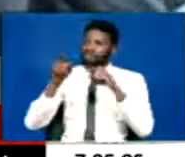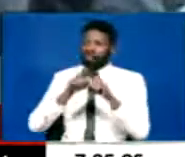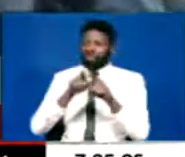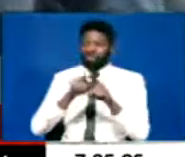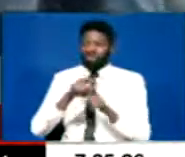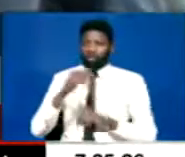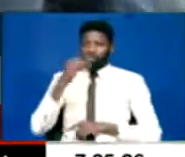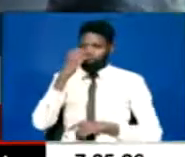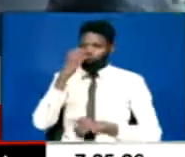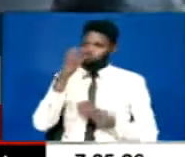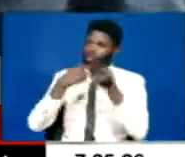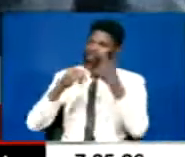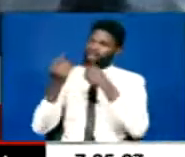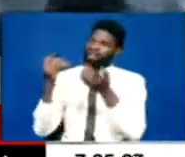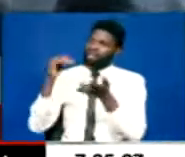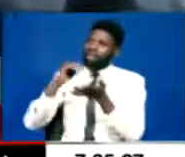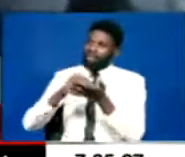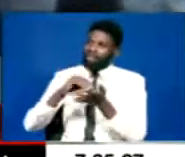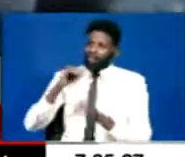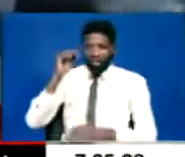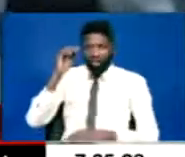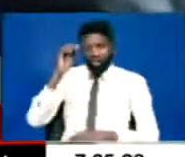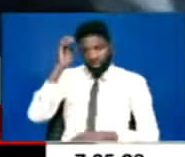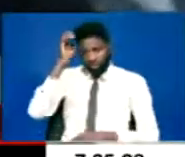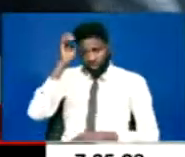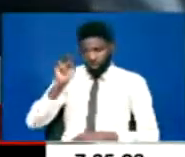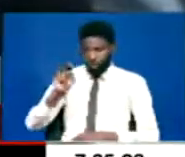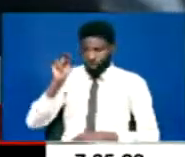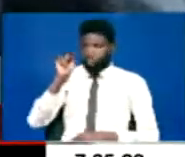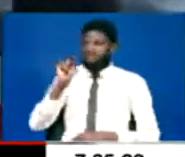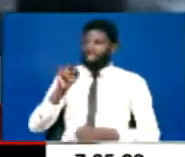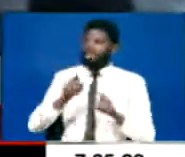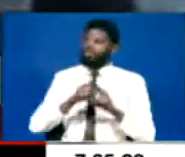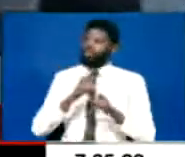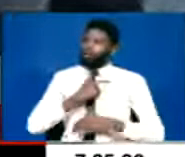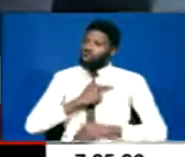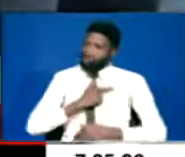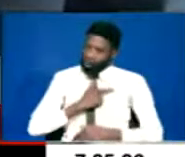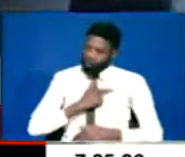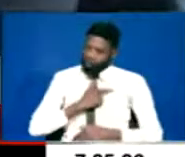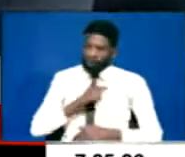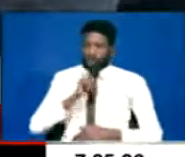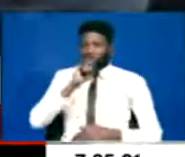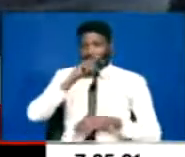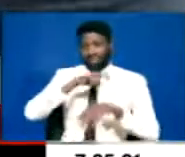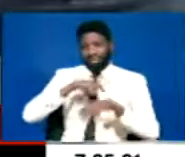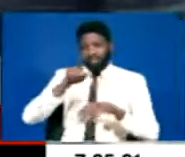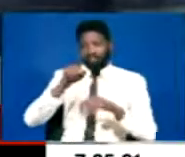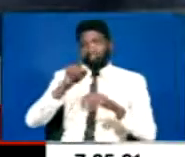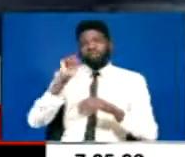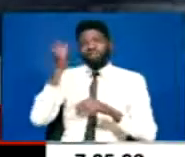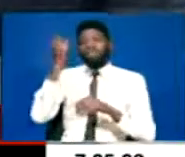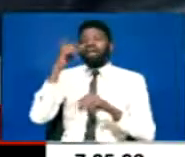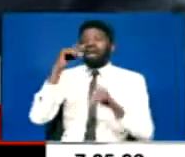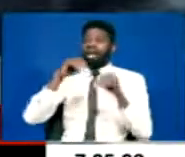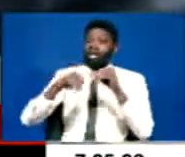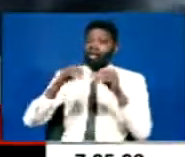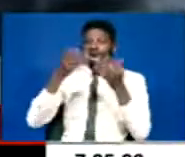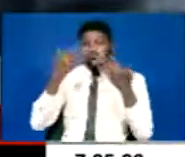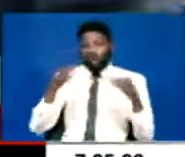North parliamentary seat and remained loyal to KANU despite the party losing the presidential election, becoming the party secretary